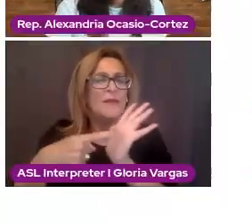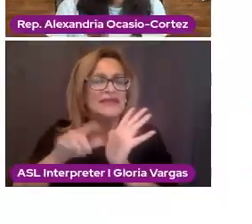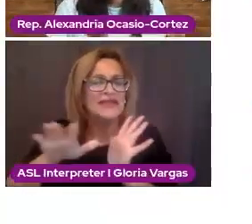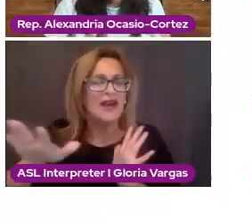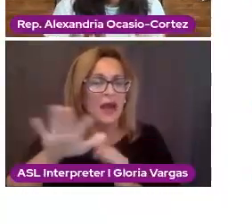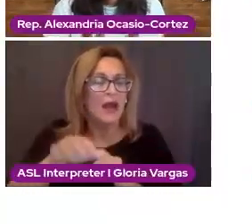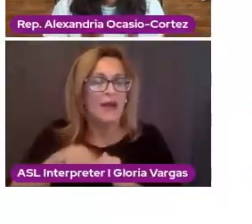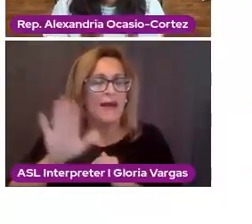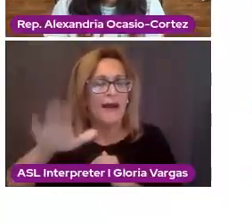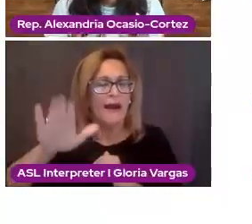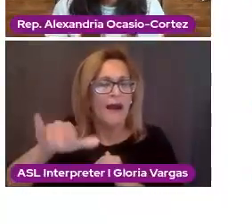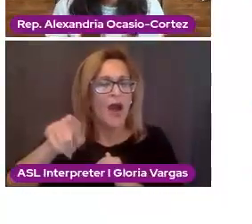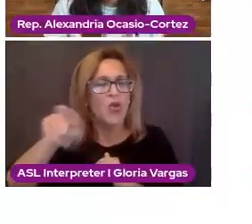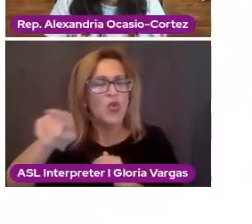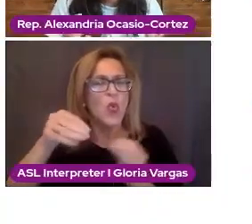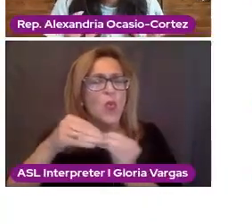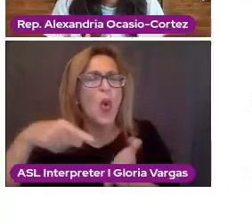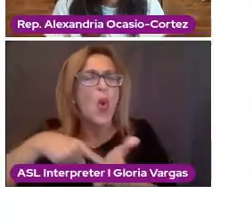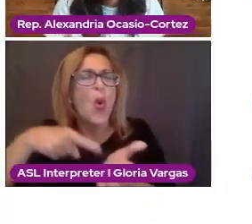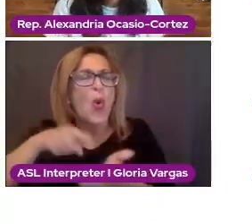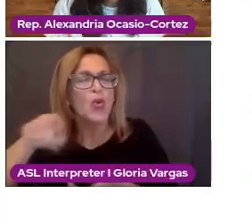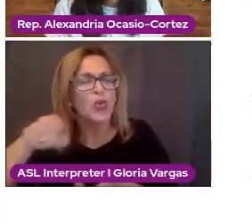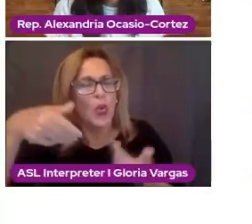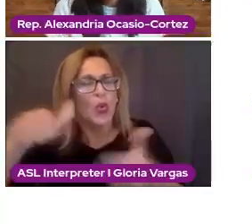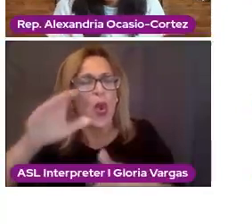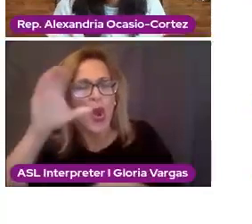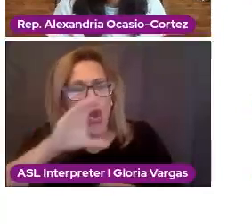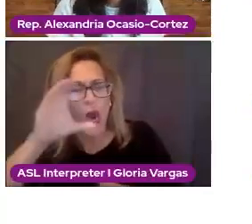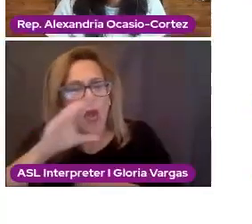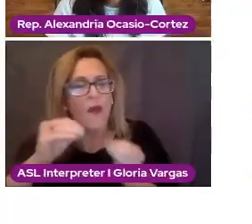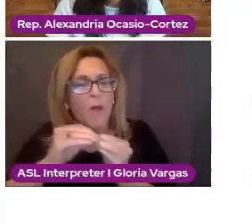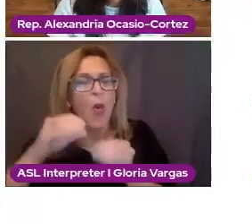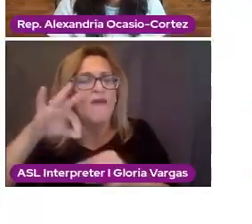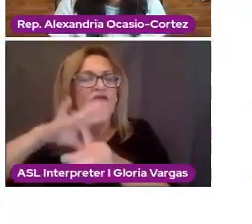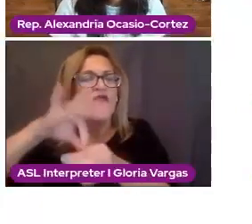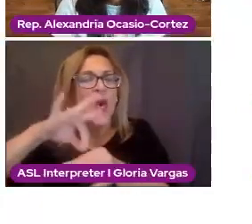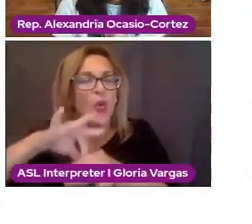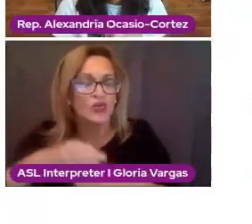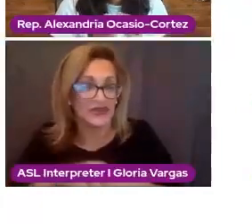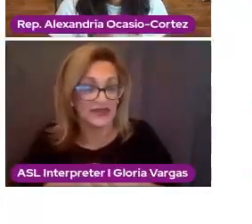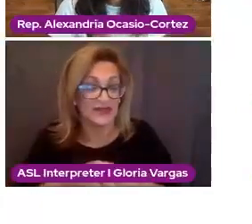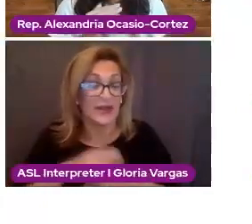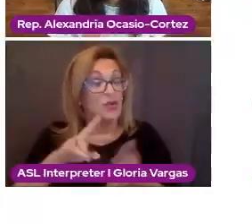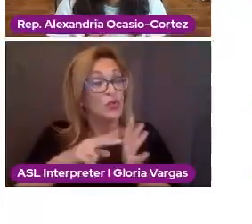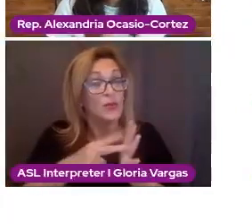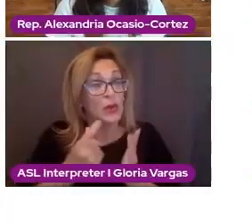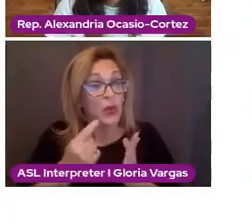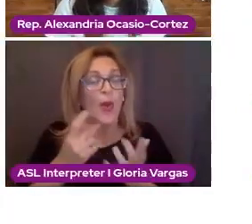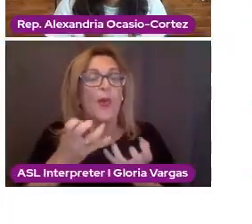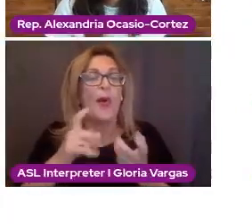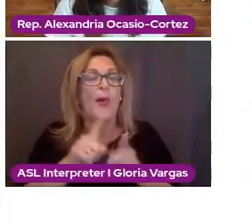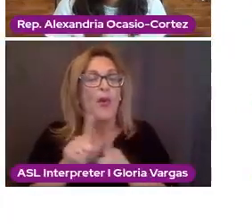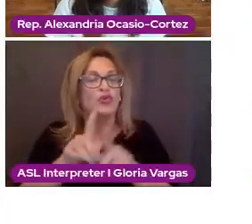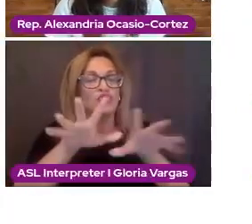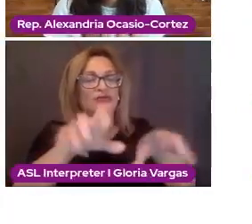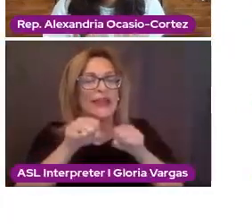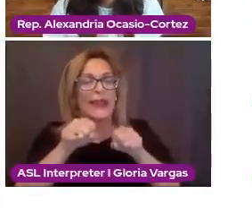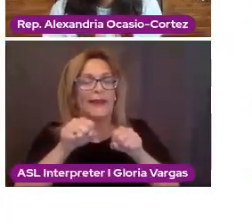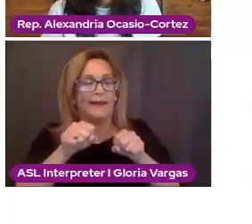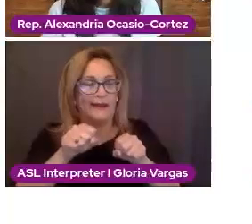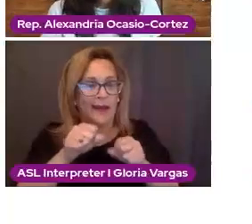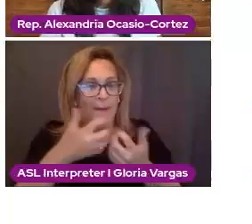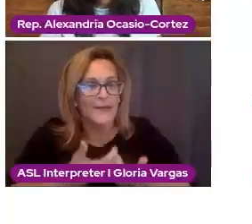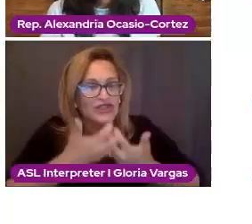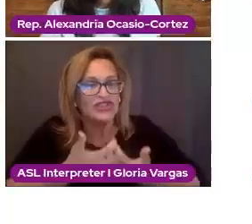being discussions about actively seizing voting machines from certain states. Trump also tried to install